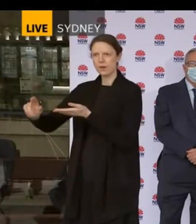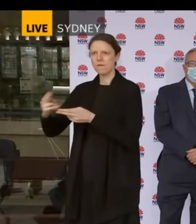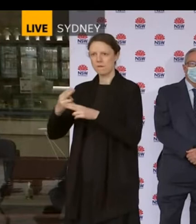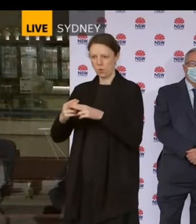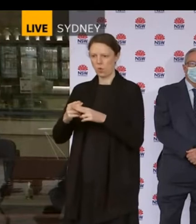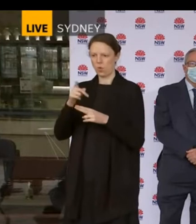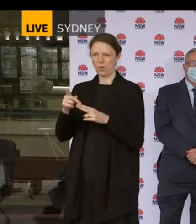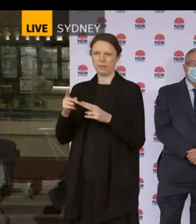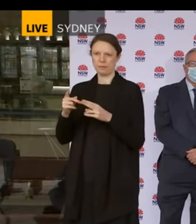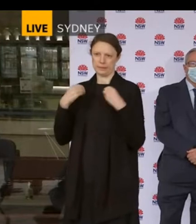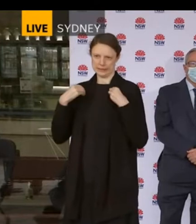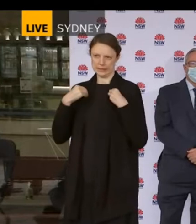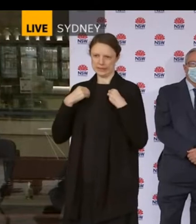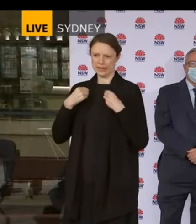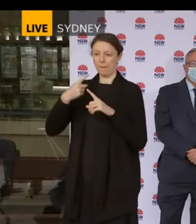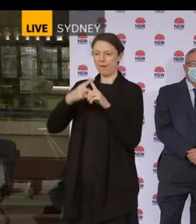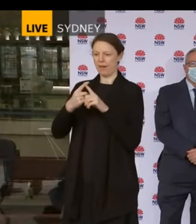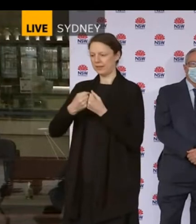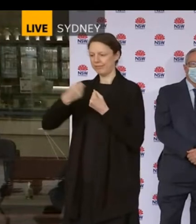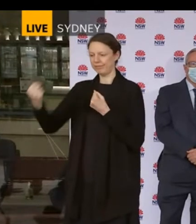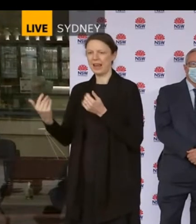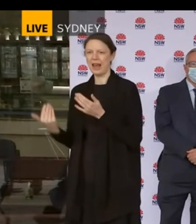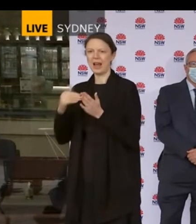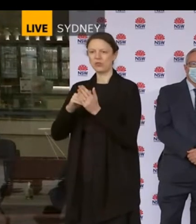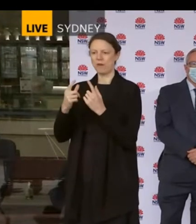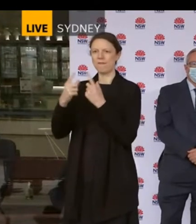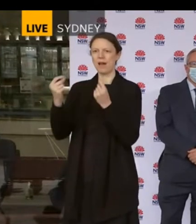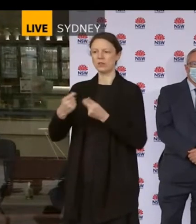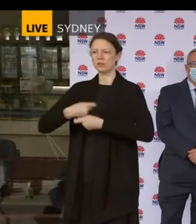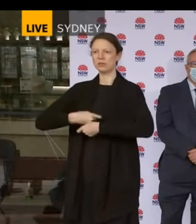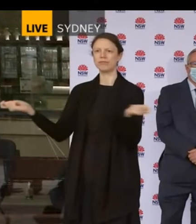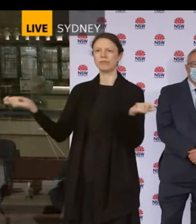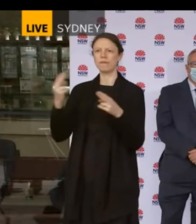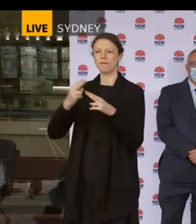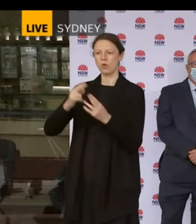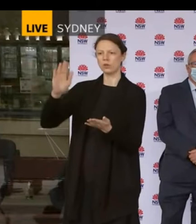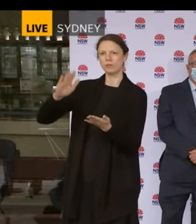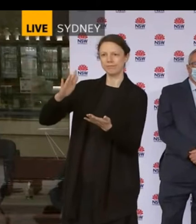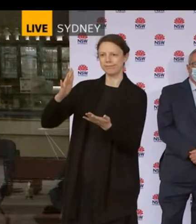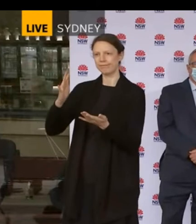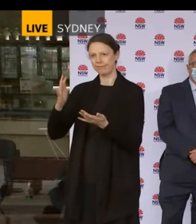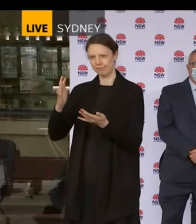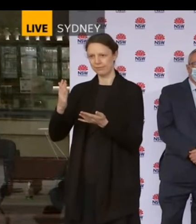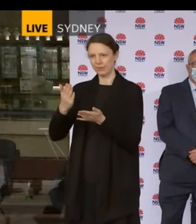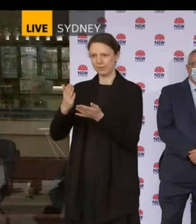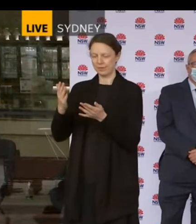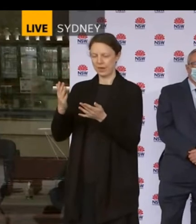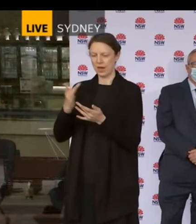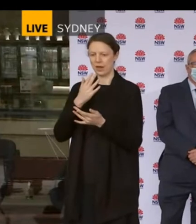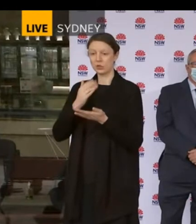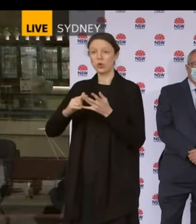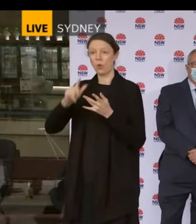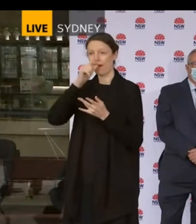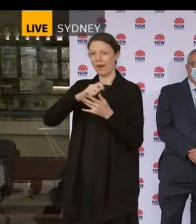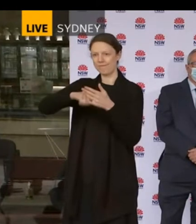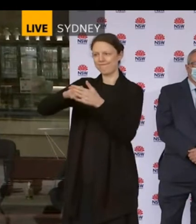Discover vouchers, which the Treasurer will outline. And that is really important. We don't want anyone to feel stressed during this lockdown, that they won't be able